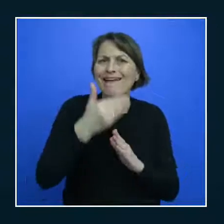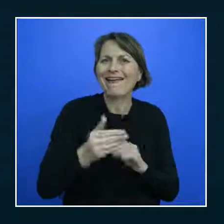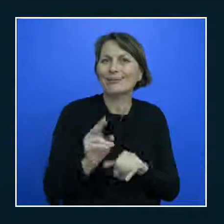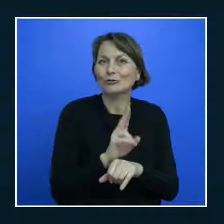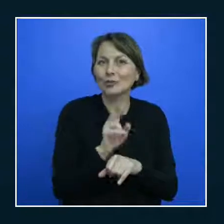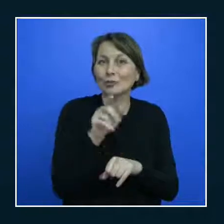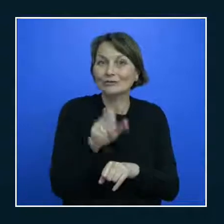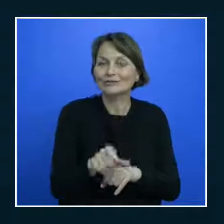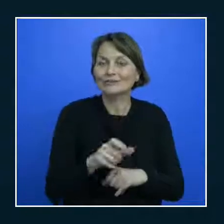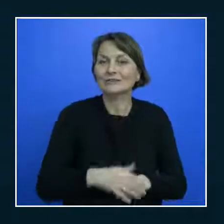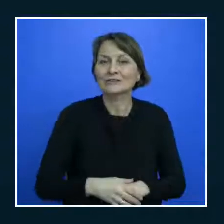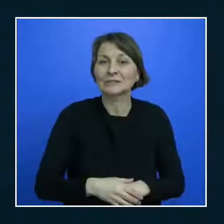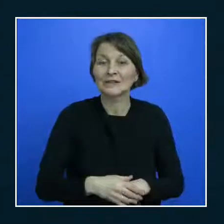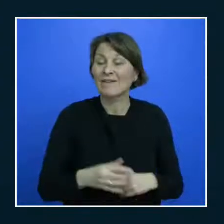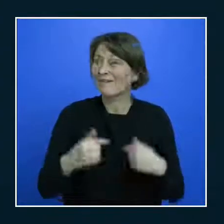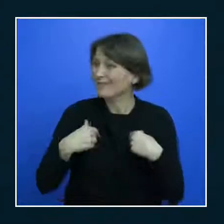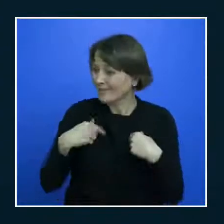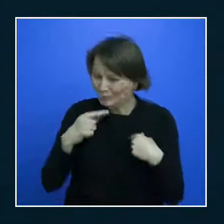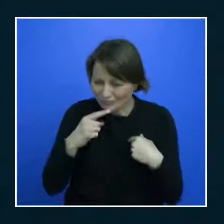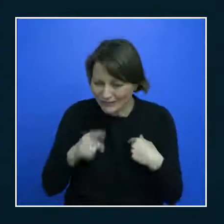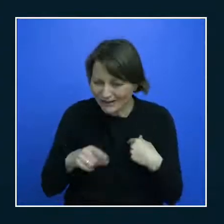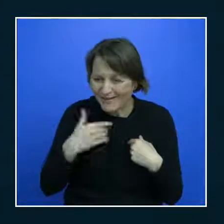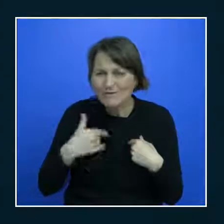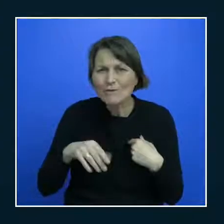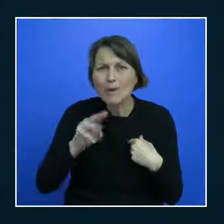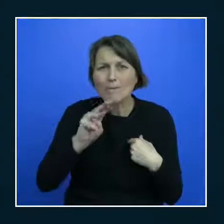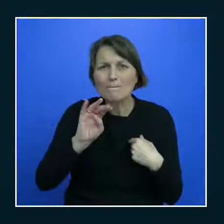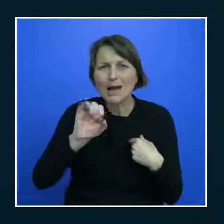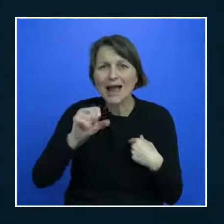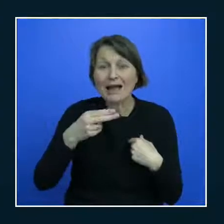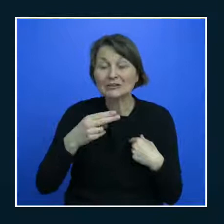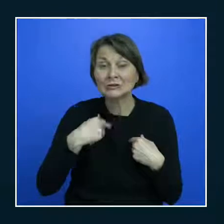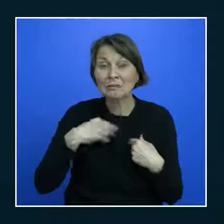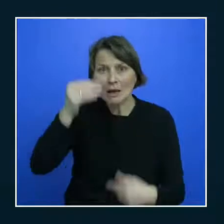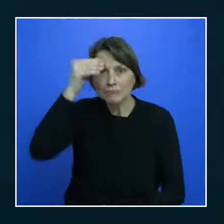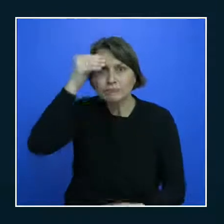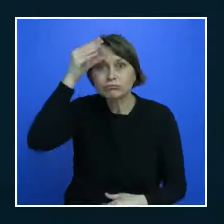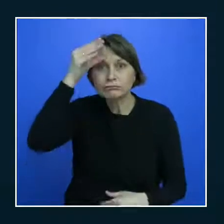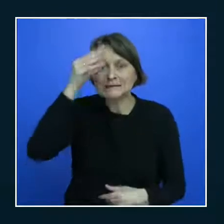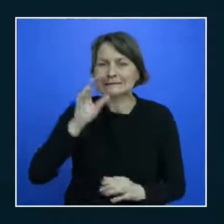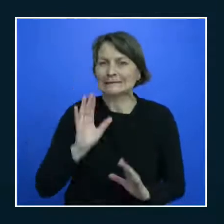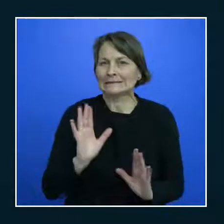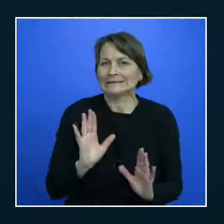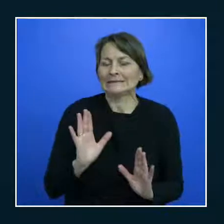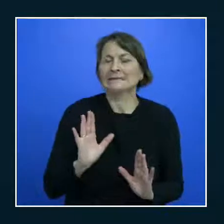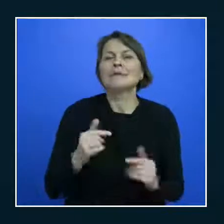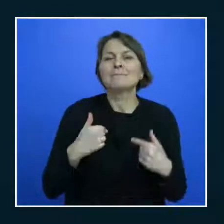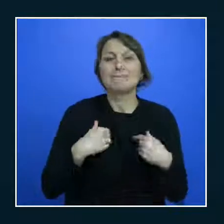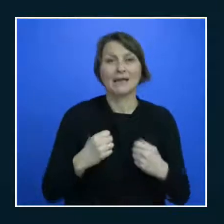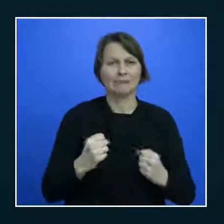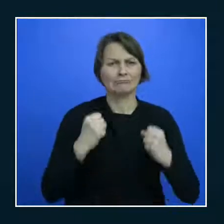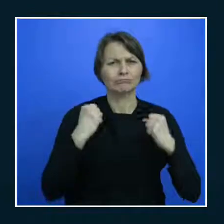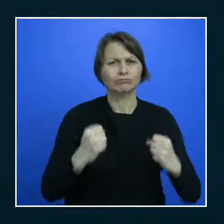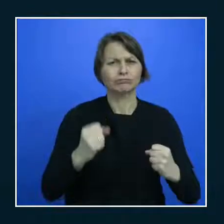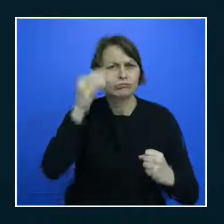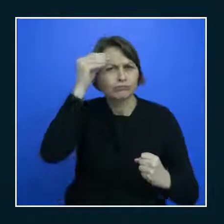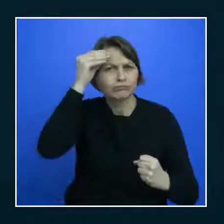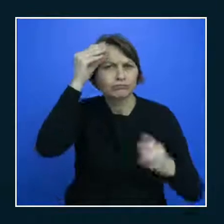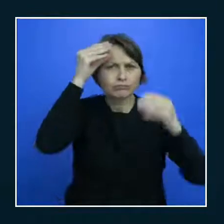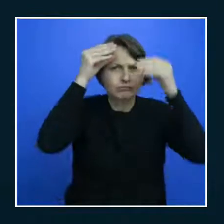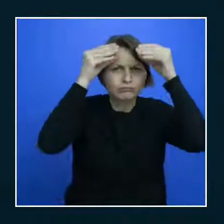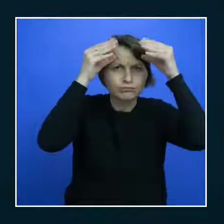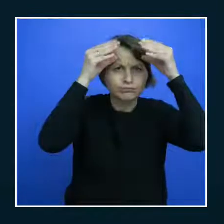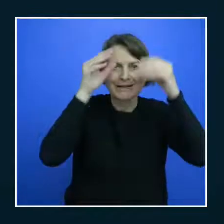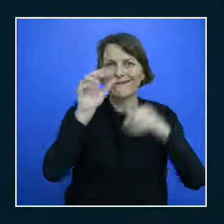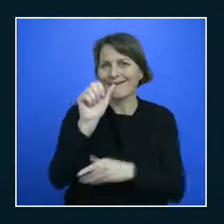enough about Mesh because my space is in AI and ML. I honestly, the first thing I